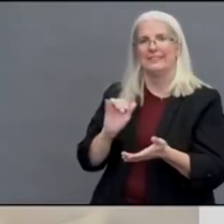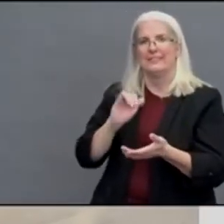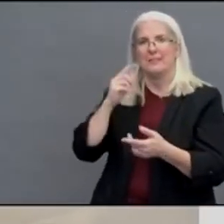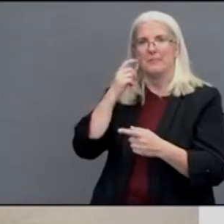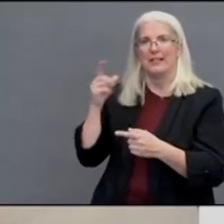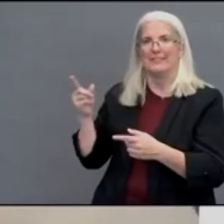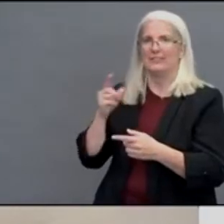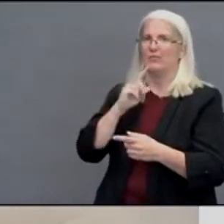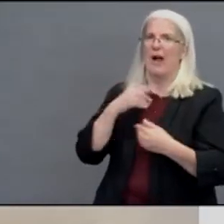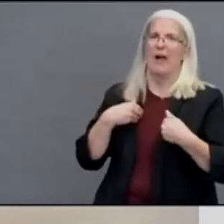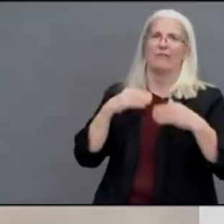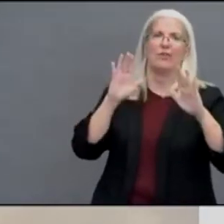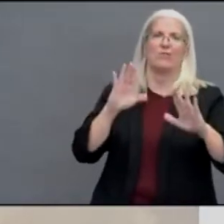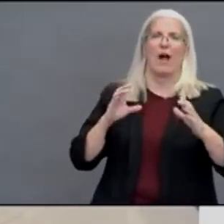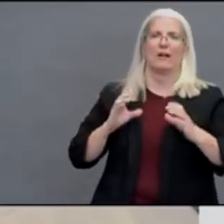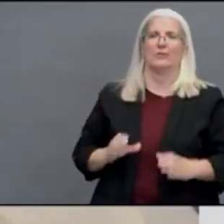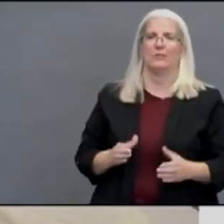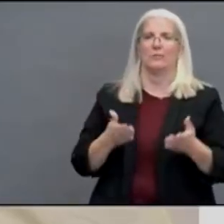Yes, absolutely.